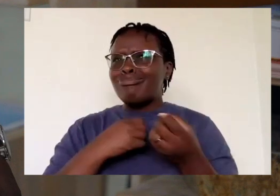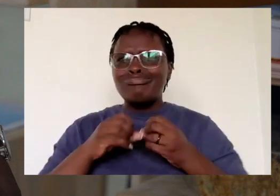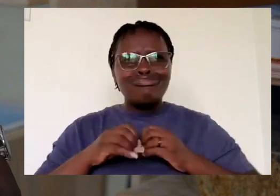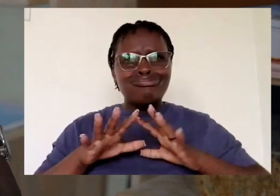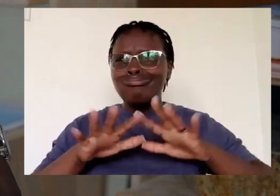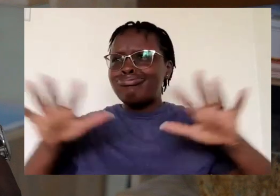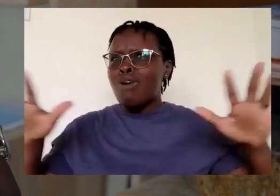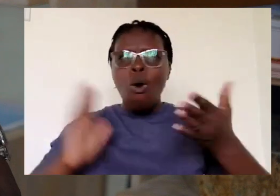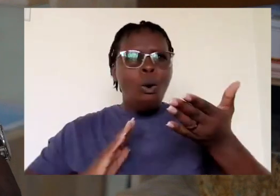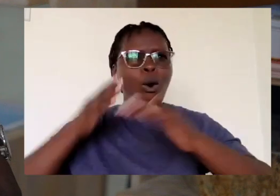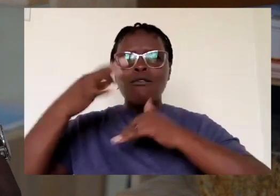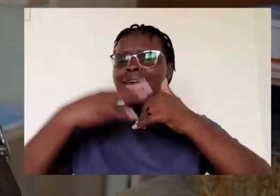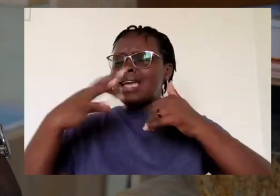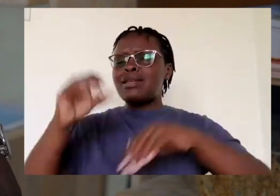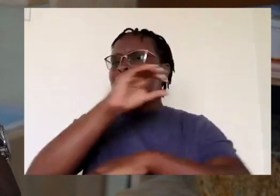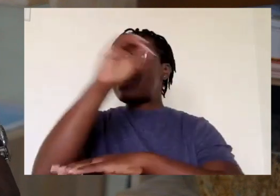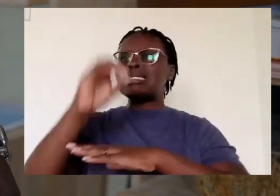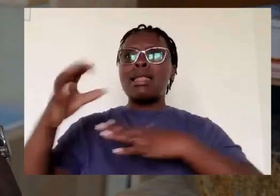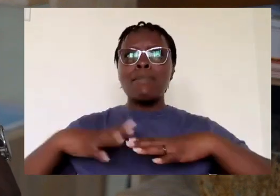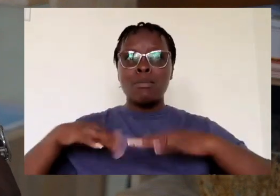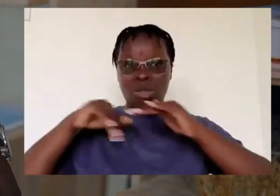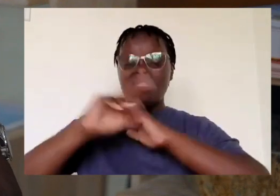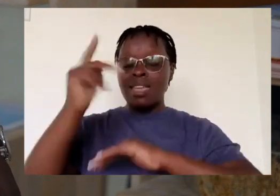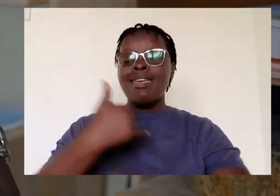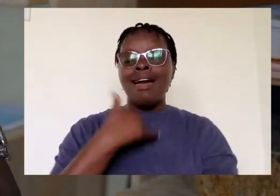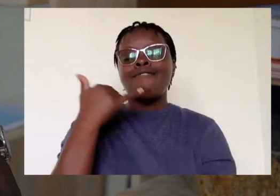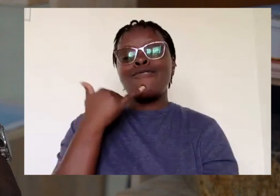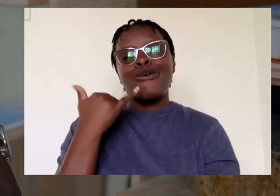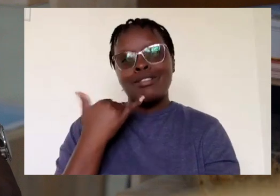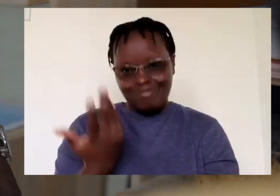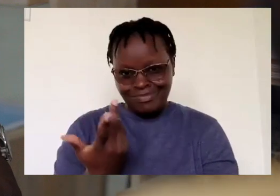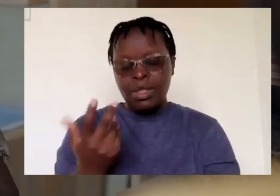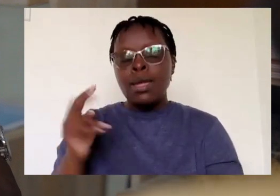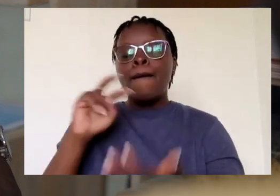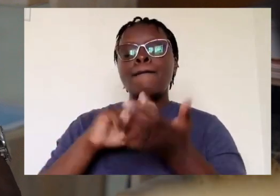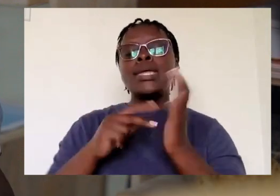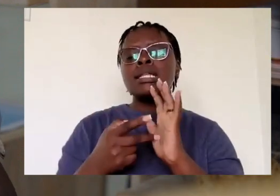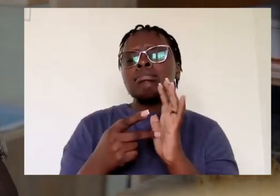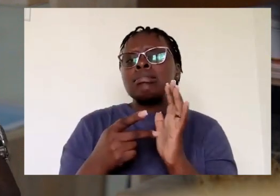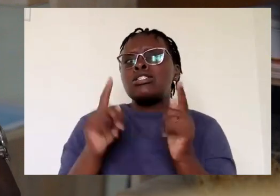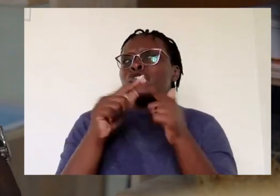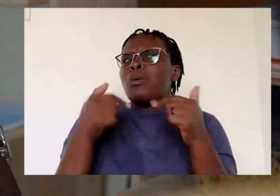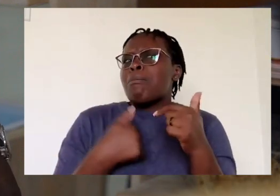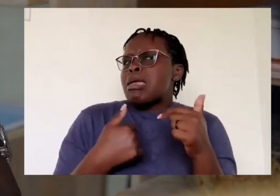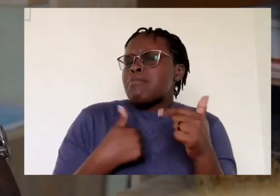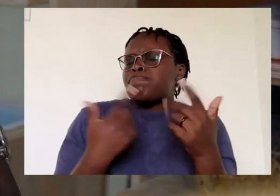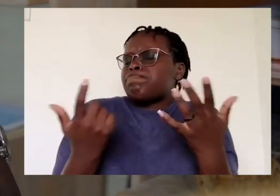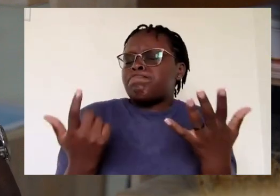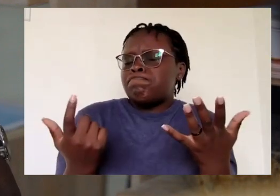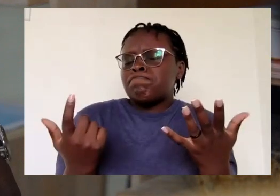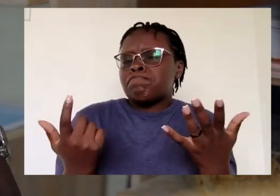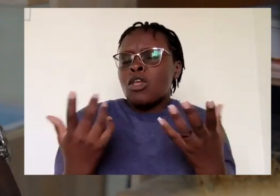spread across, and over 80% of the Kenyan population have access to smartphones. So to me,